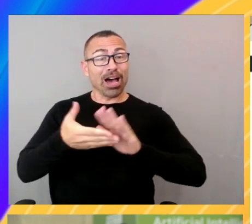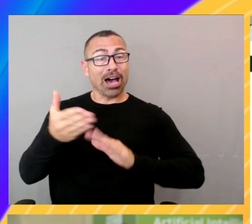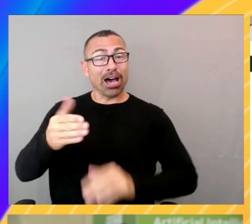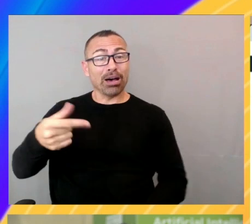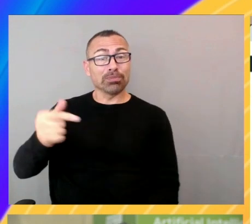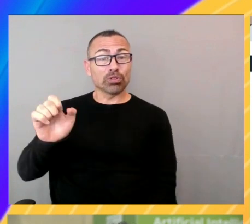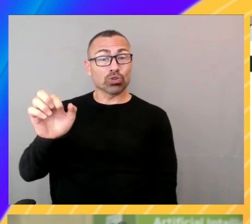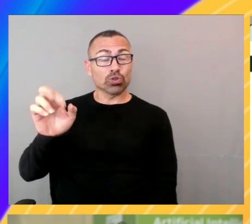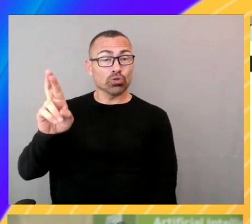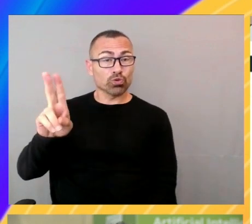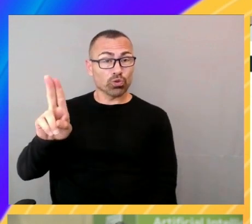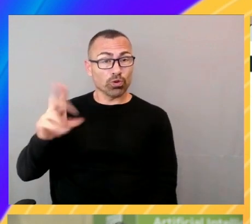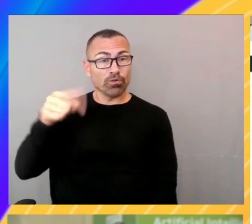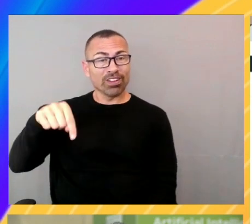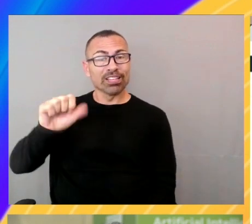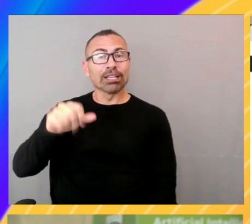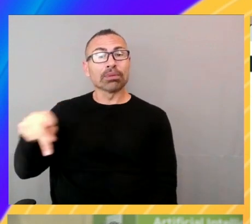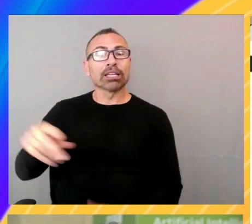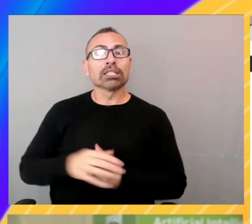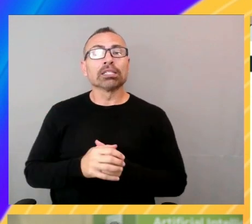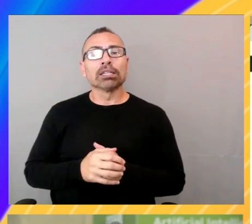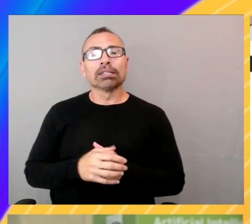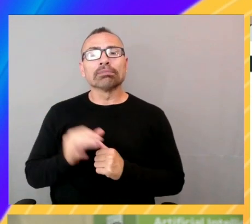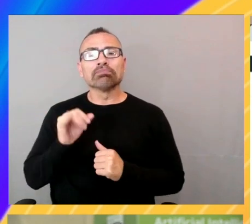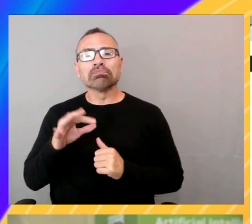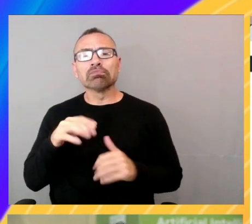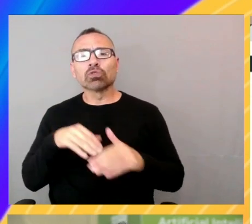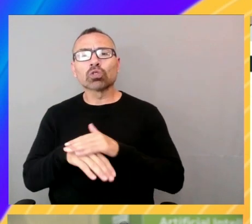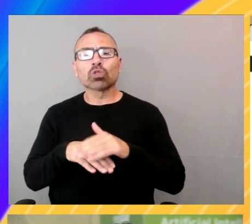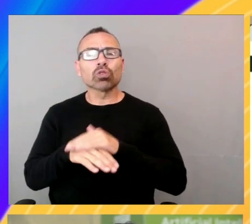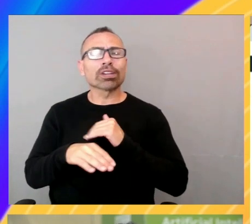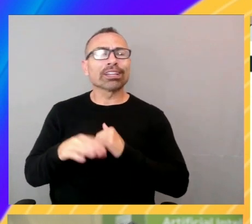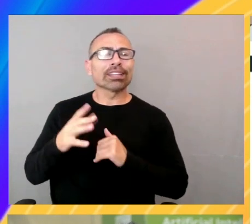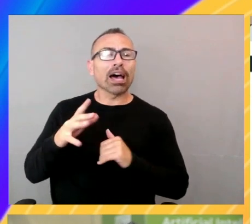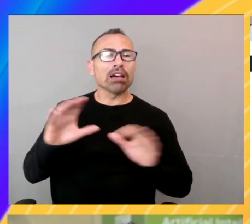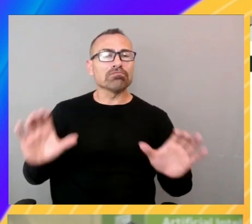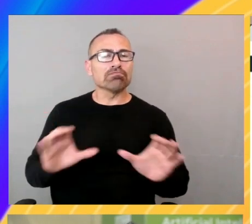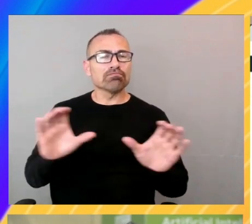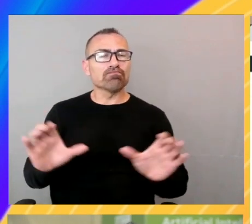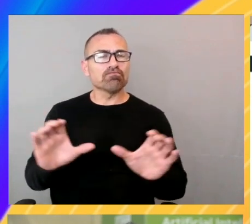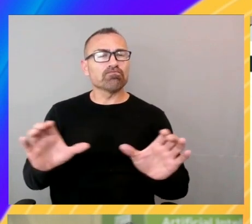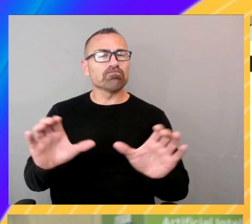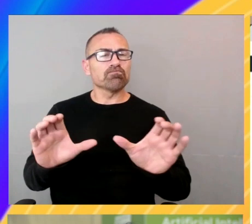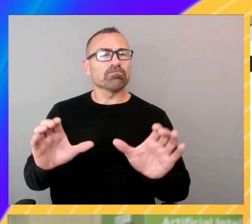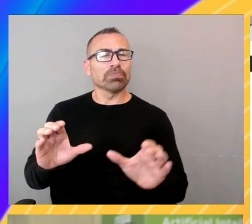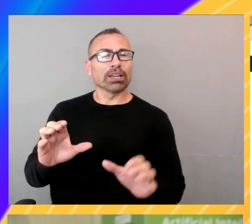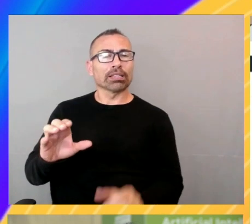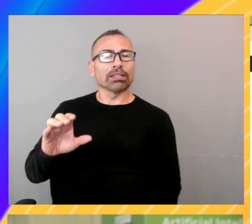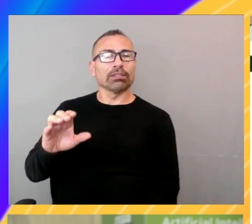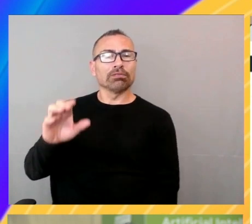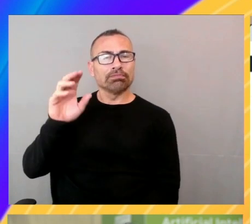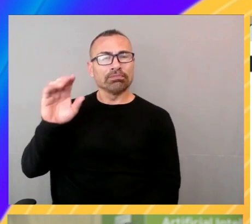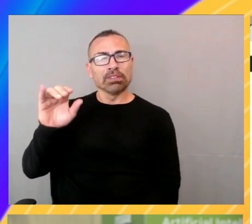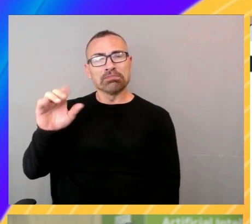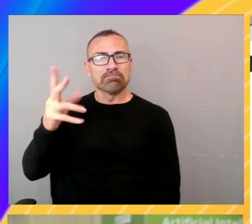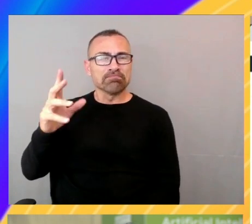right? If you come into the like reactive insight, you're gonna see that it has all the, you know,